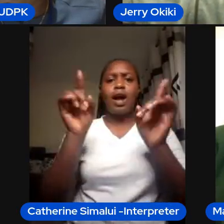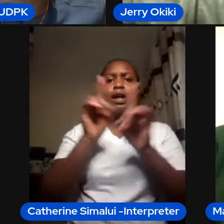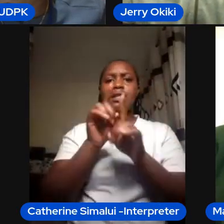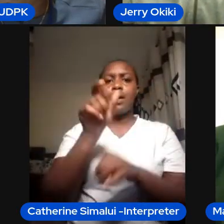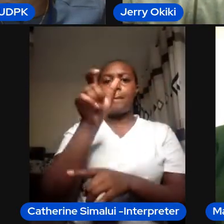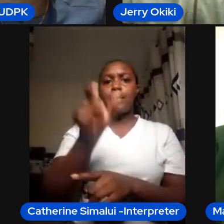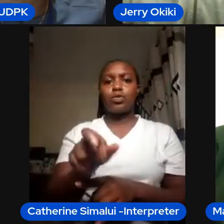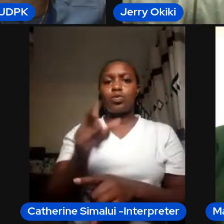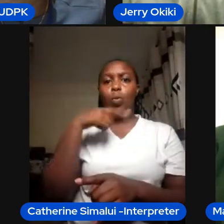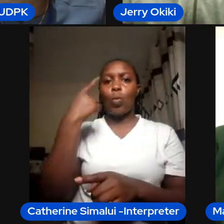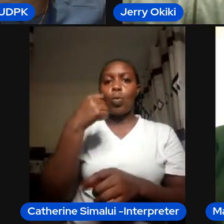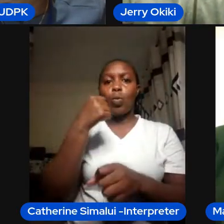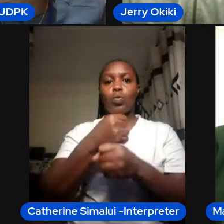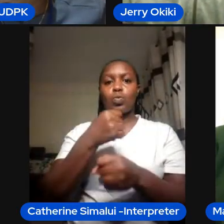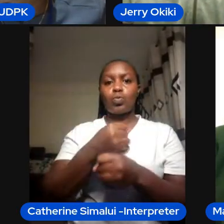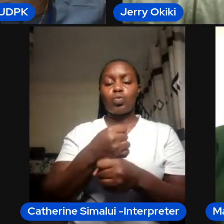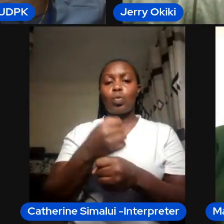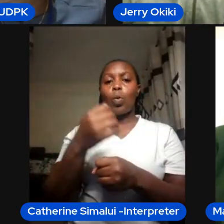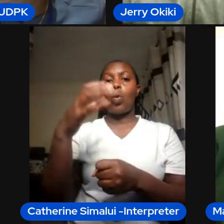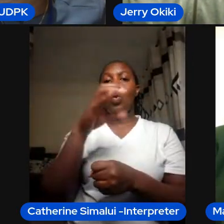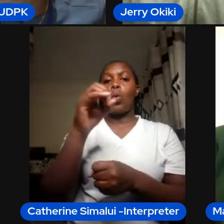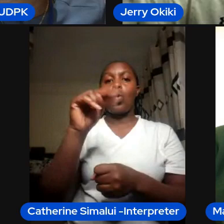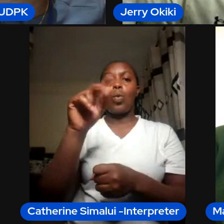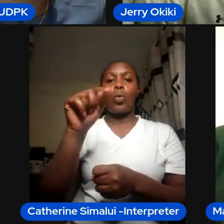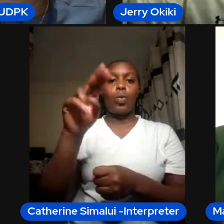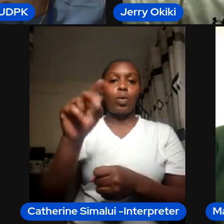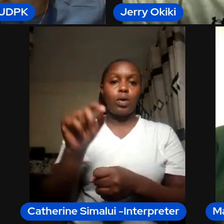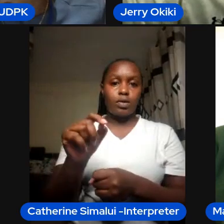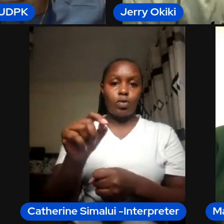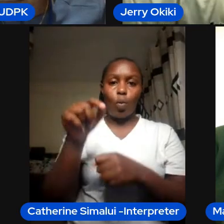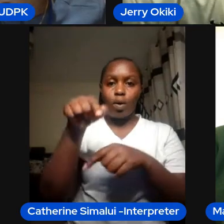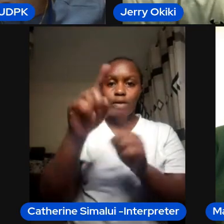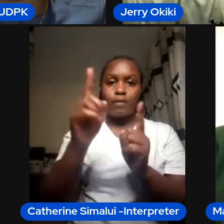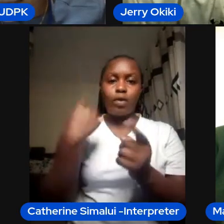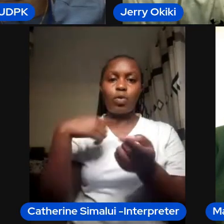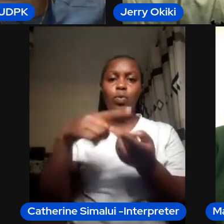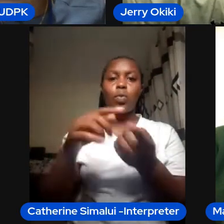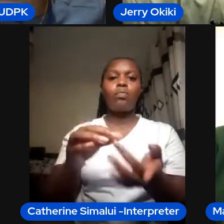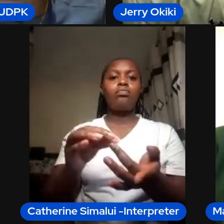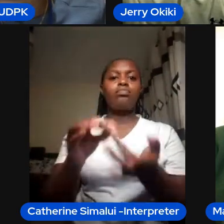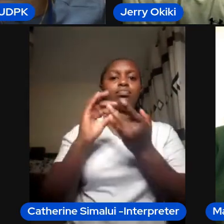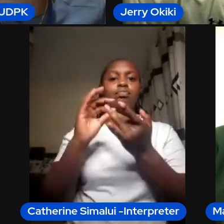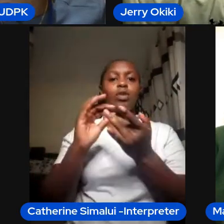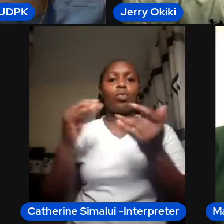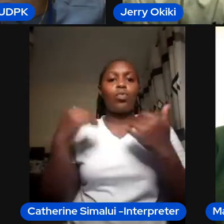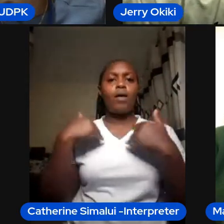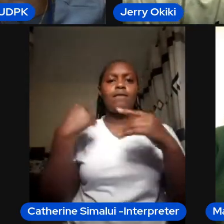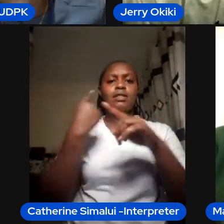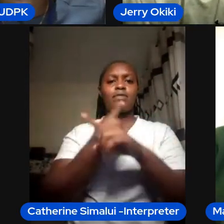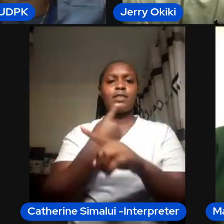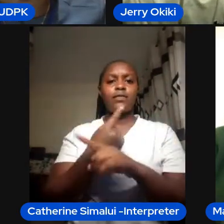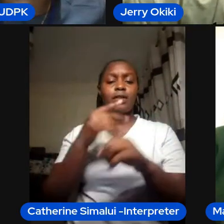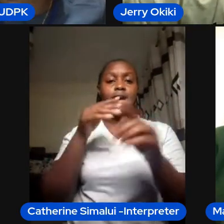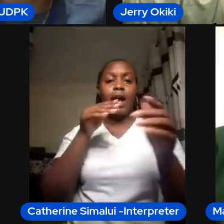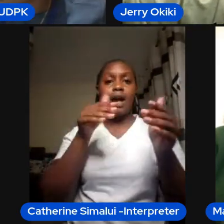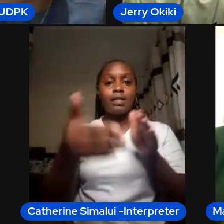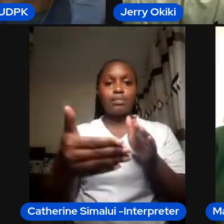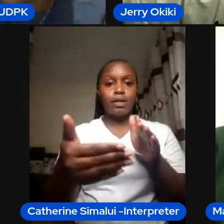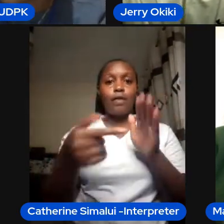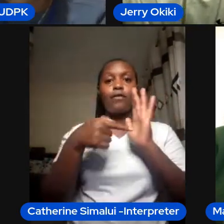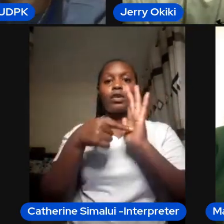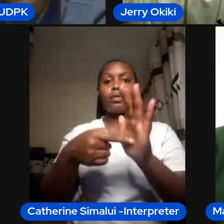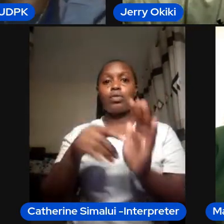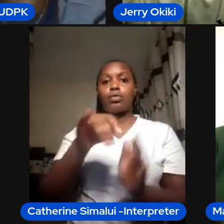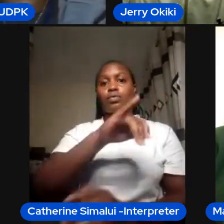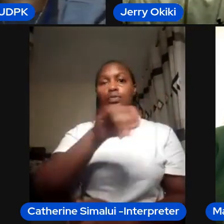into content or creating content, you are the niche. You have several aspects of you. Like let's say Jerry goes to the